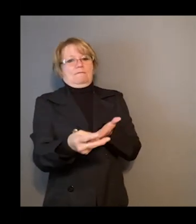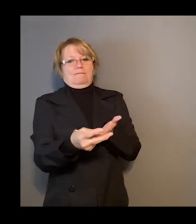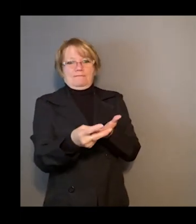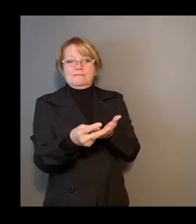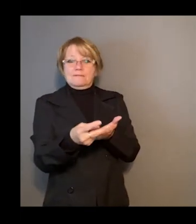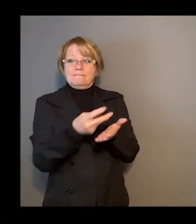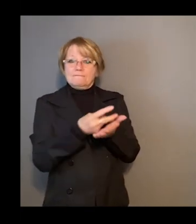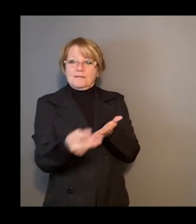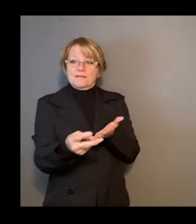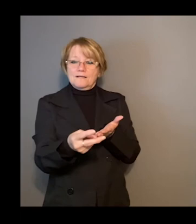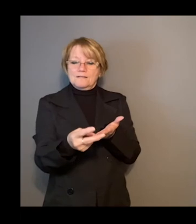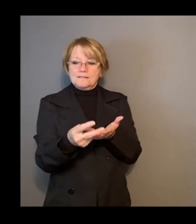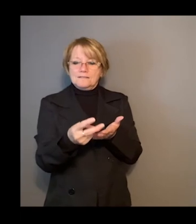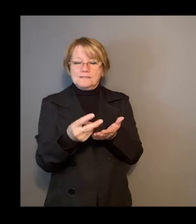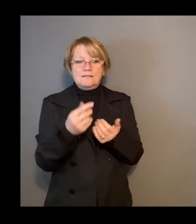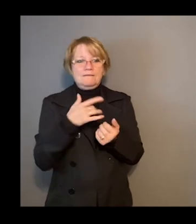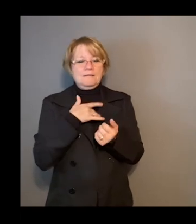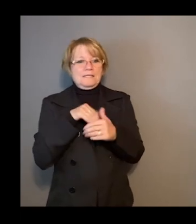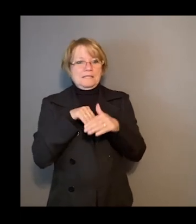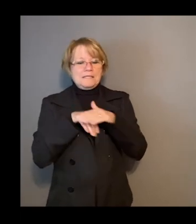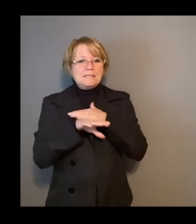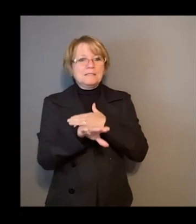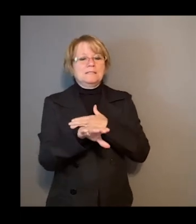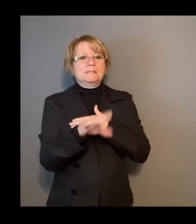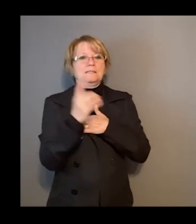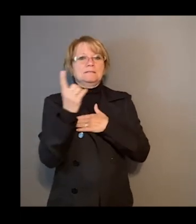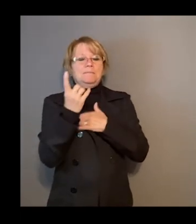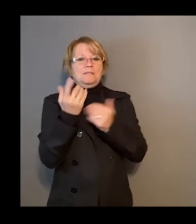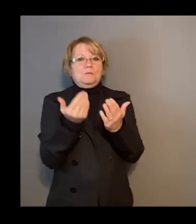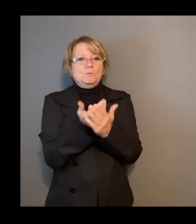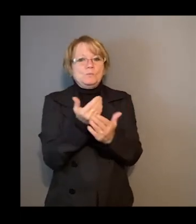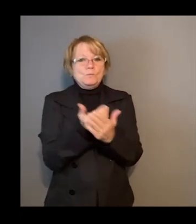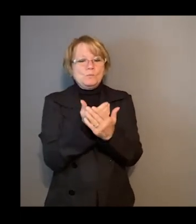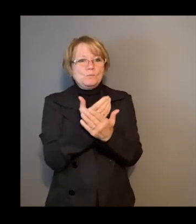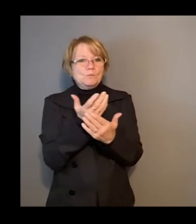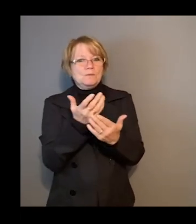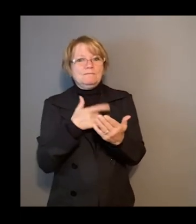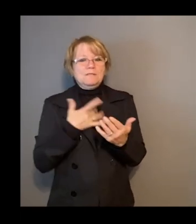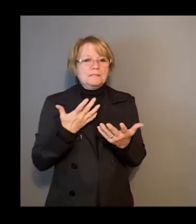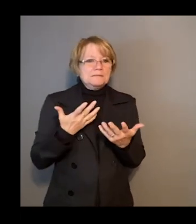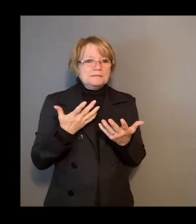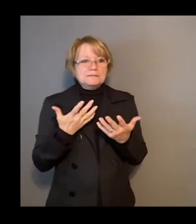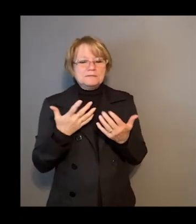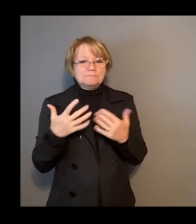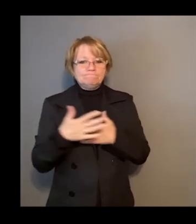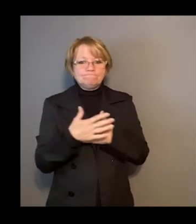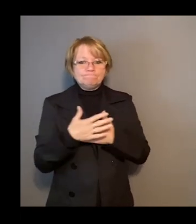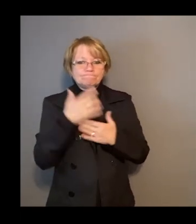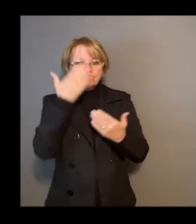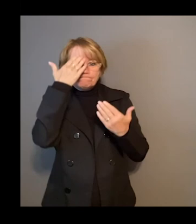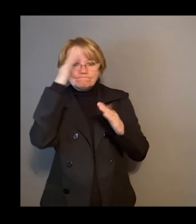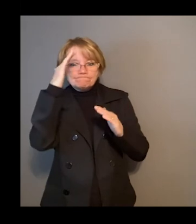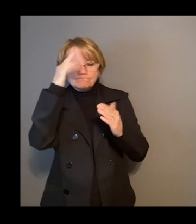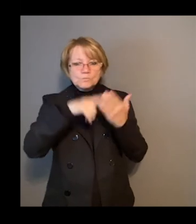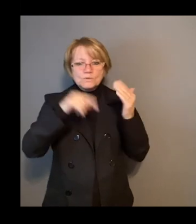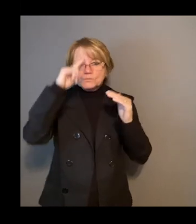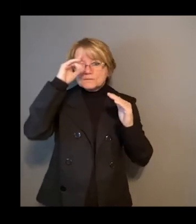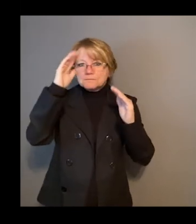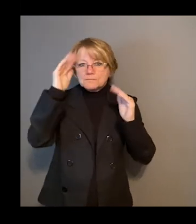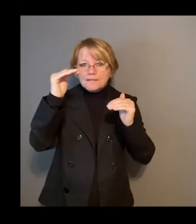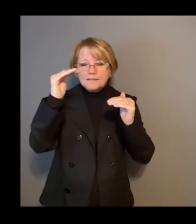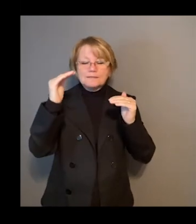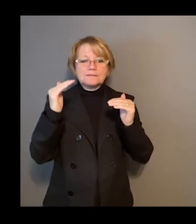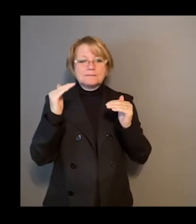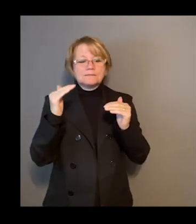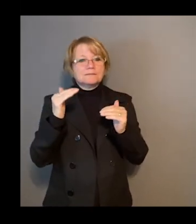something new to me, right? And not knowing what to expect, since I was afraid of failing.